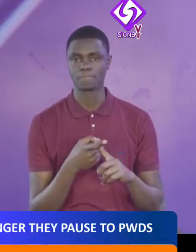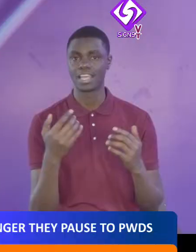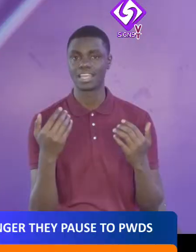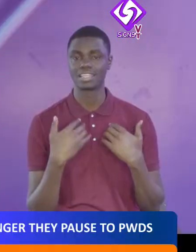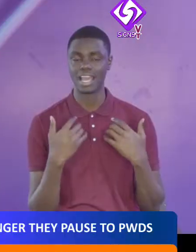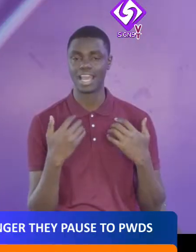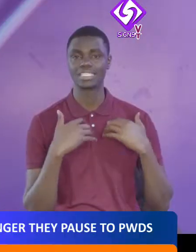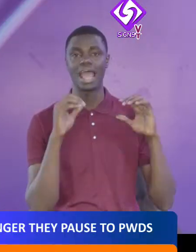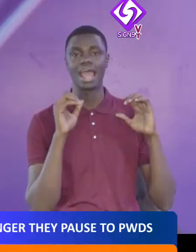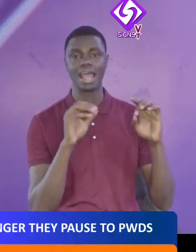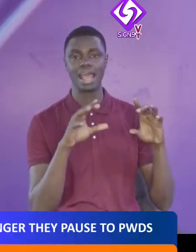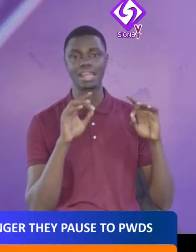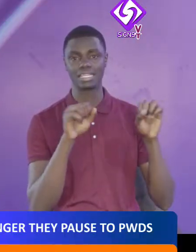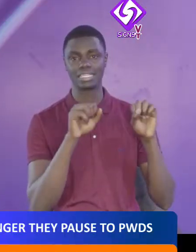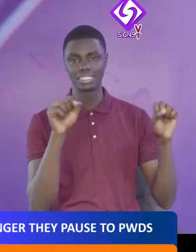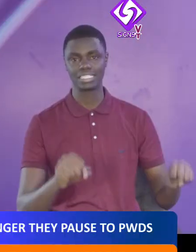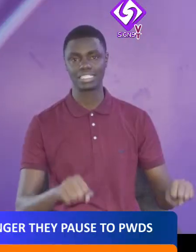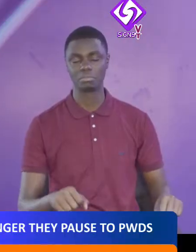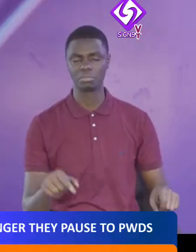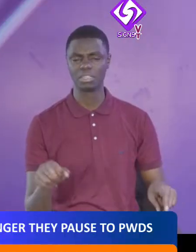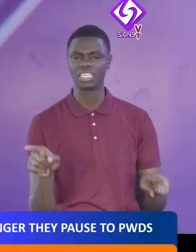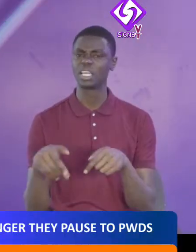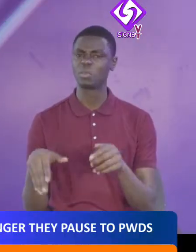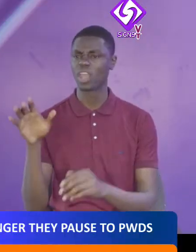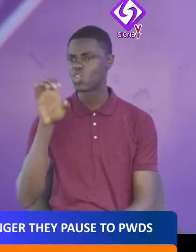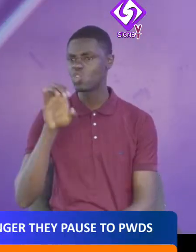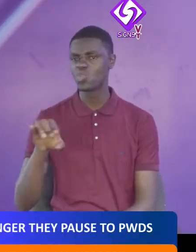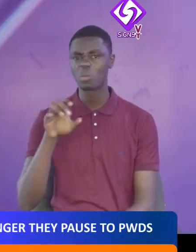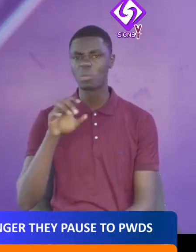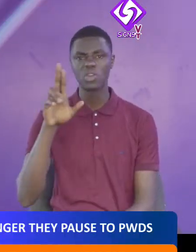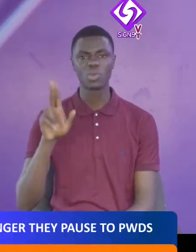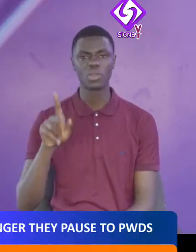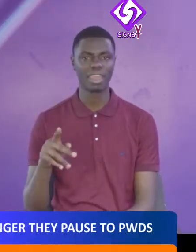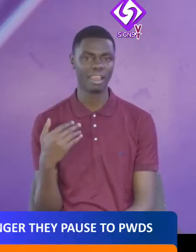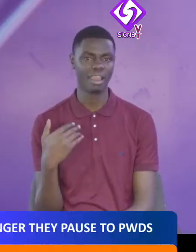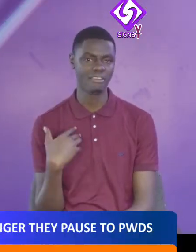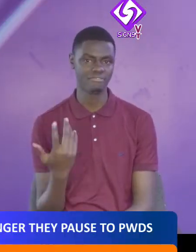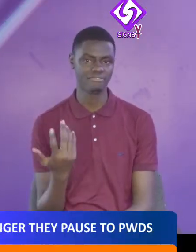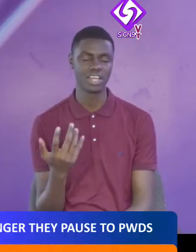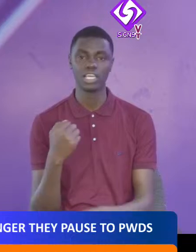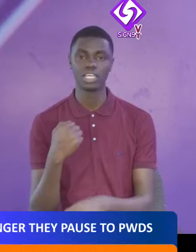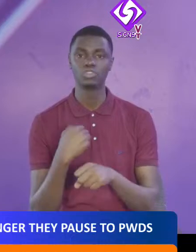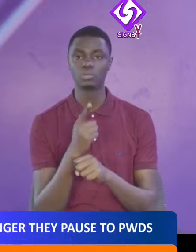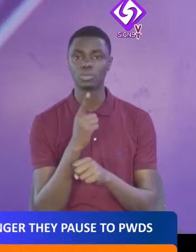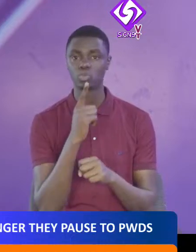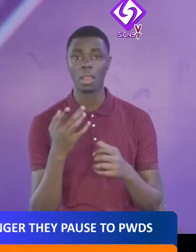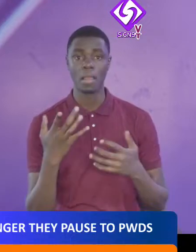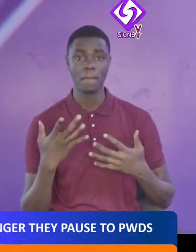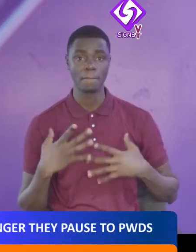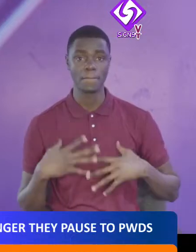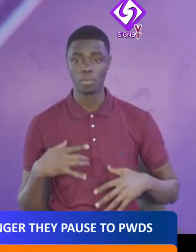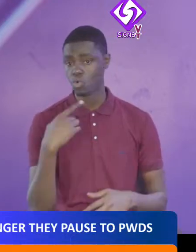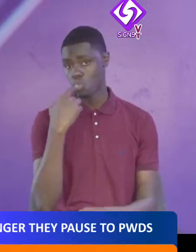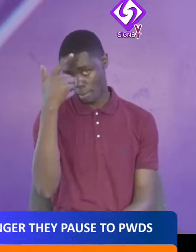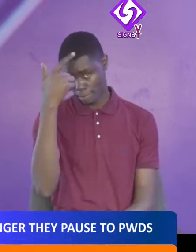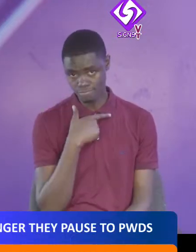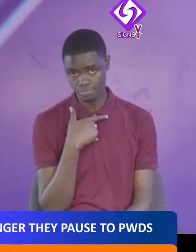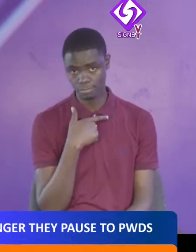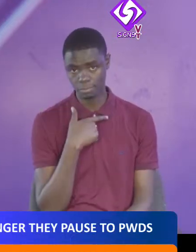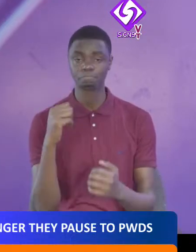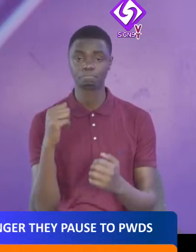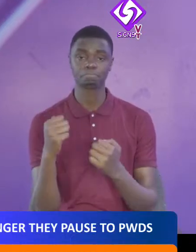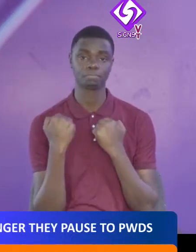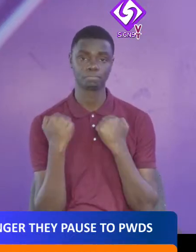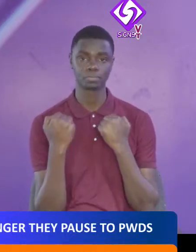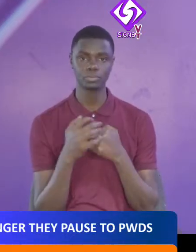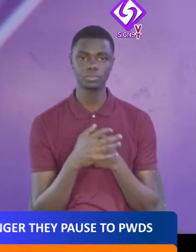alerting system, the same way Europe has, the same way the UK has, to ensure that persons with visual impairment are safe.